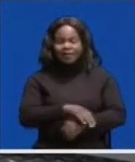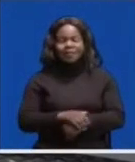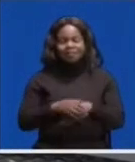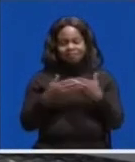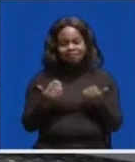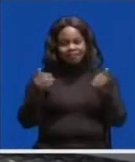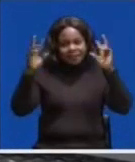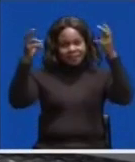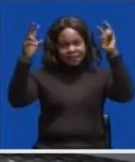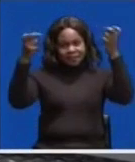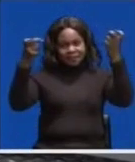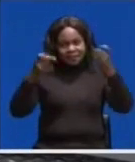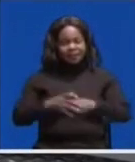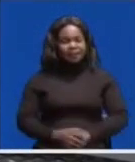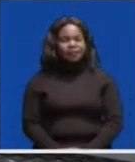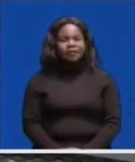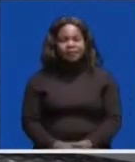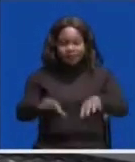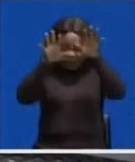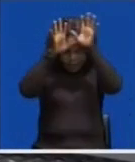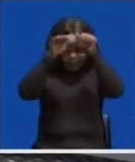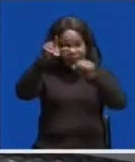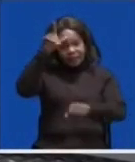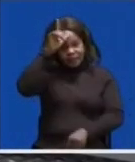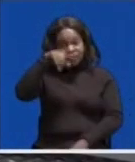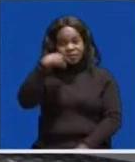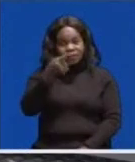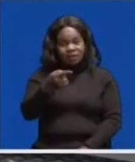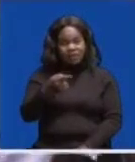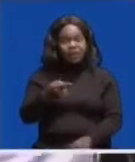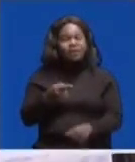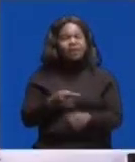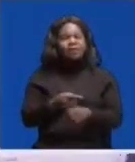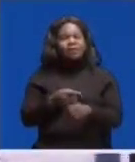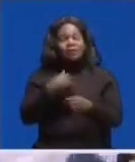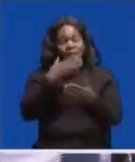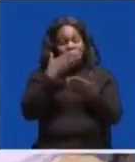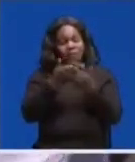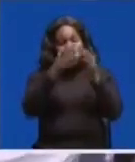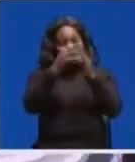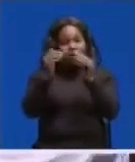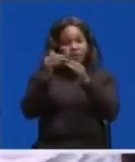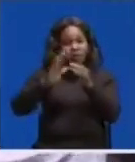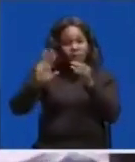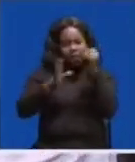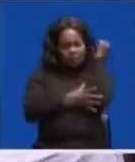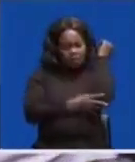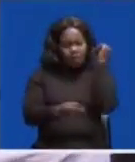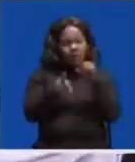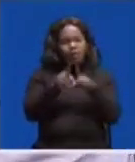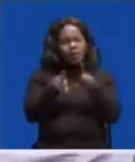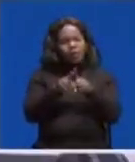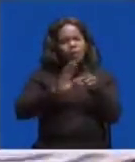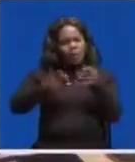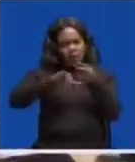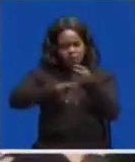A look at the top stories in the news. President Edgar Lungu says provision of decent housing for the poor and vulnerable members